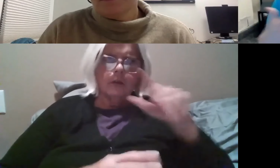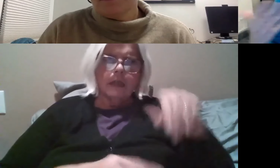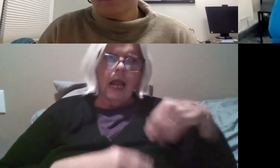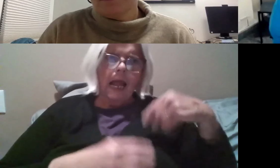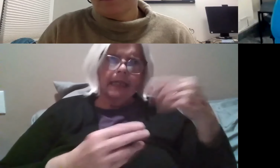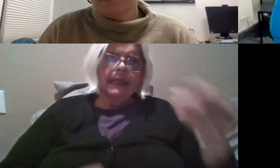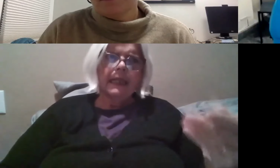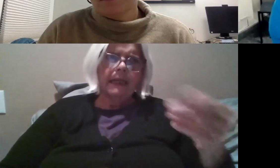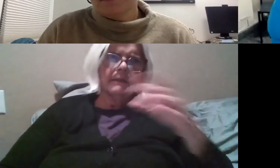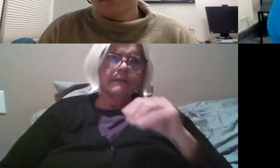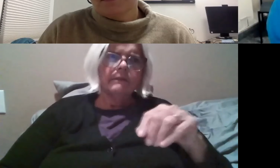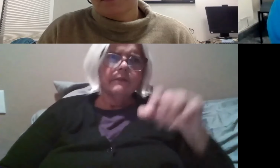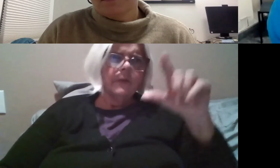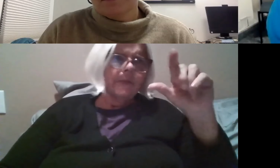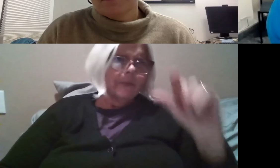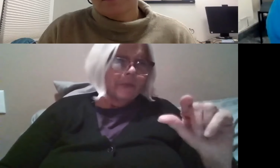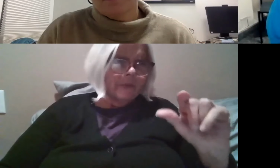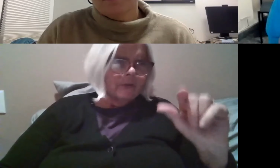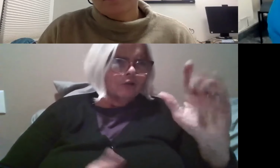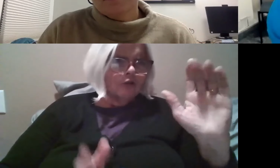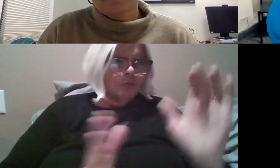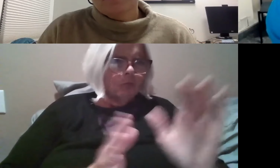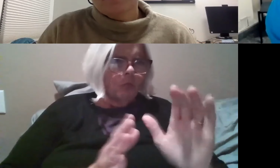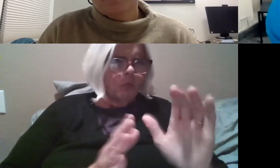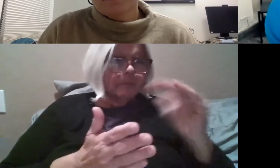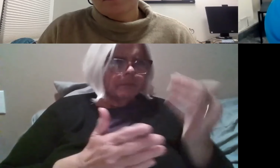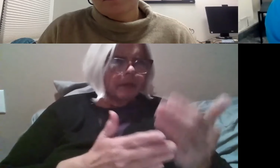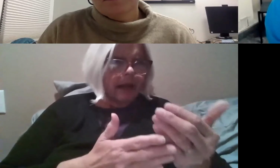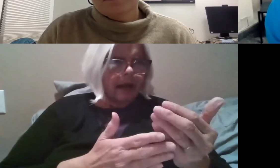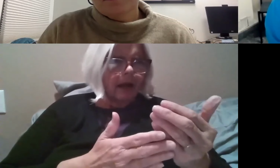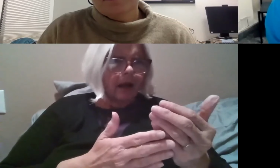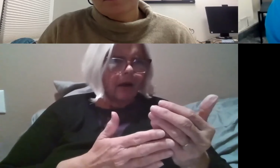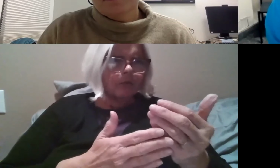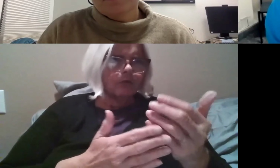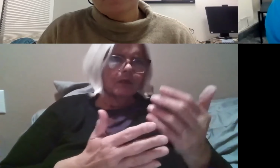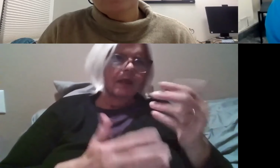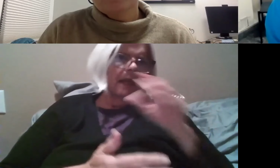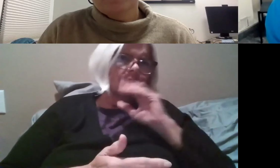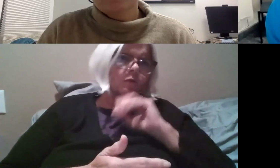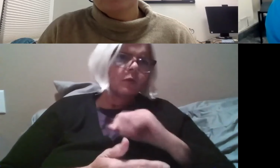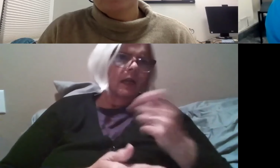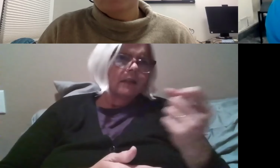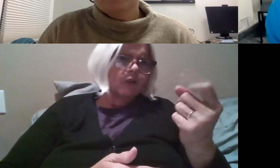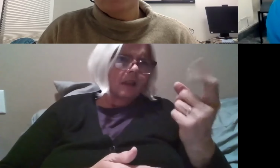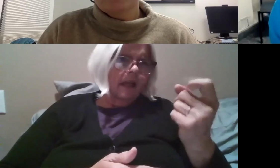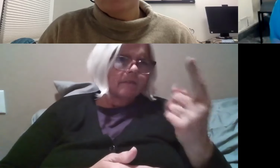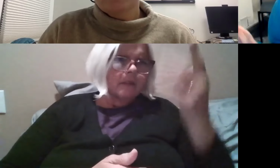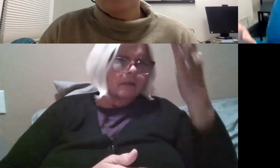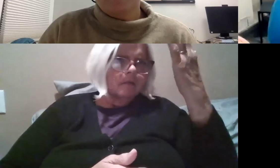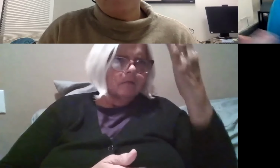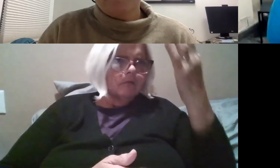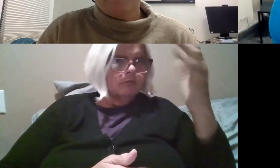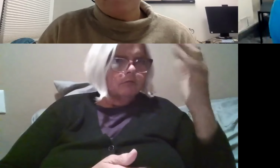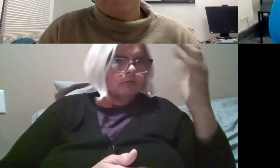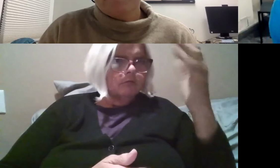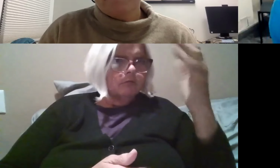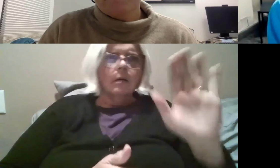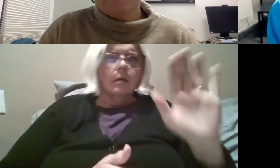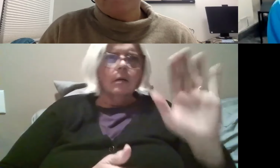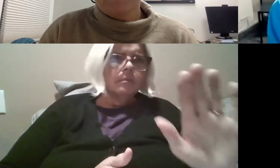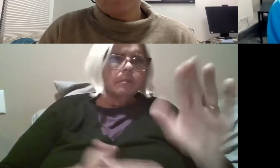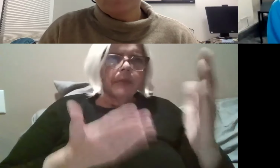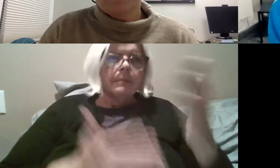And the answer is no, because we know there's great response in 11-year-old. And there's a lot of COVID out there